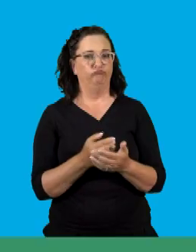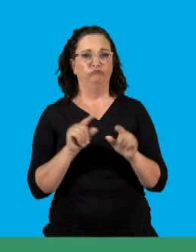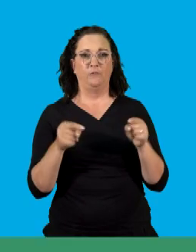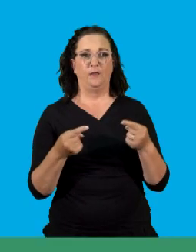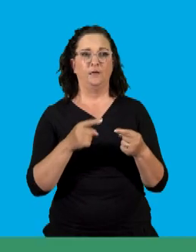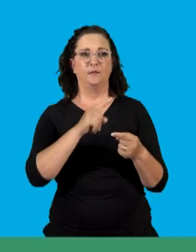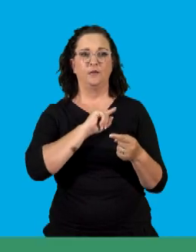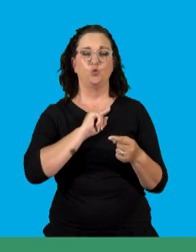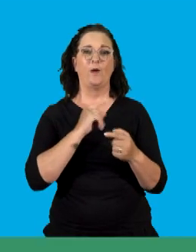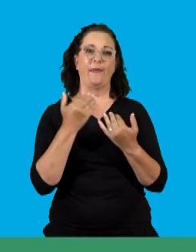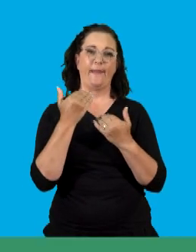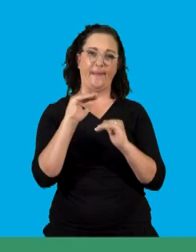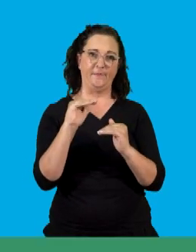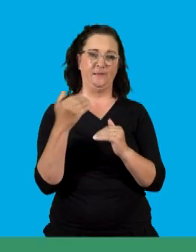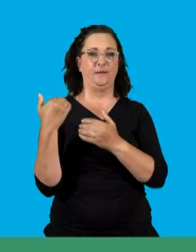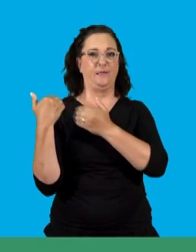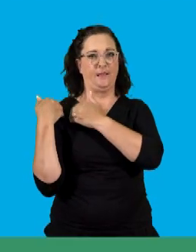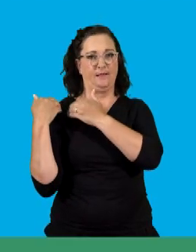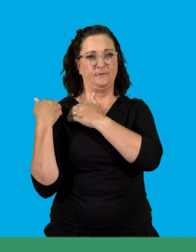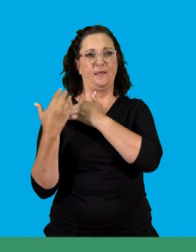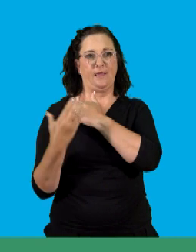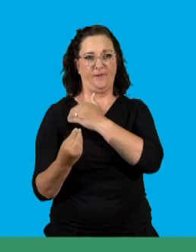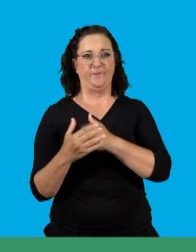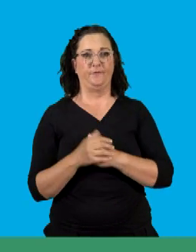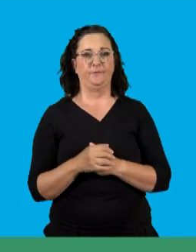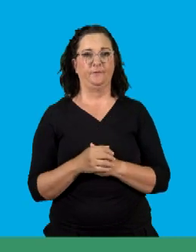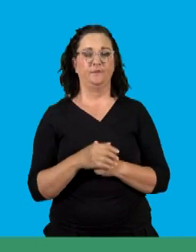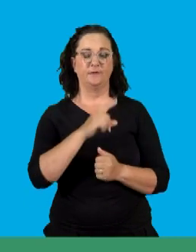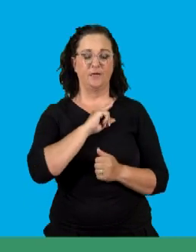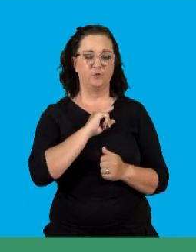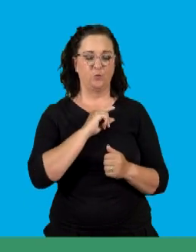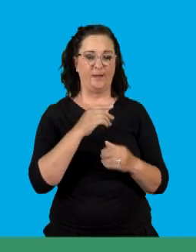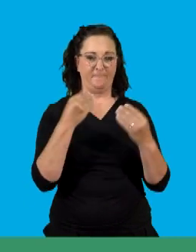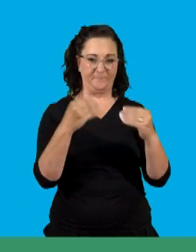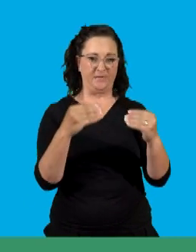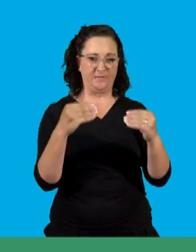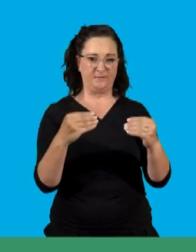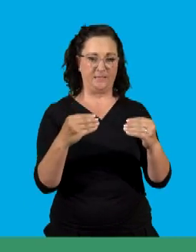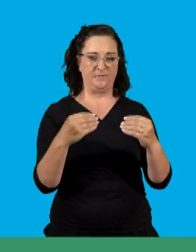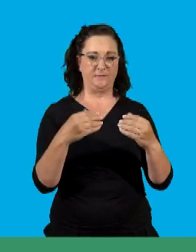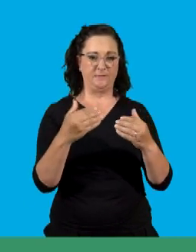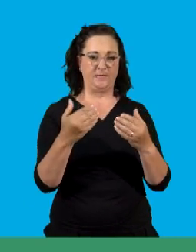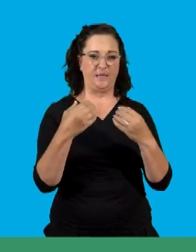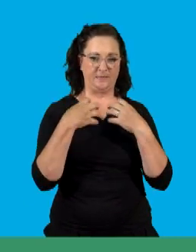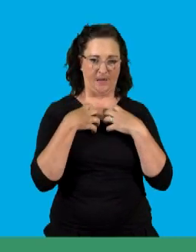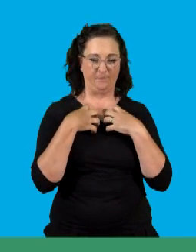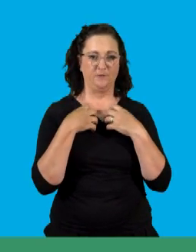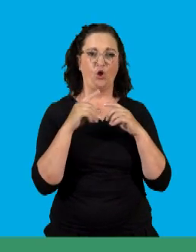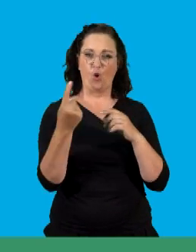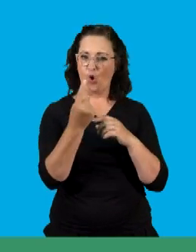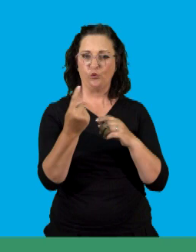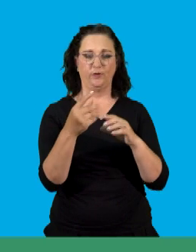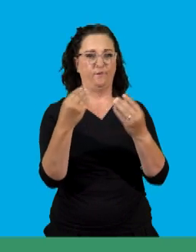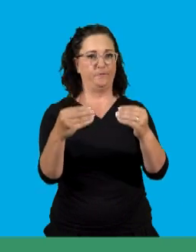have limited liability. The debts of the business belong to the business. They don't belong to the shareholders